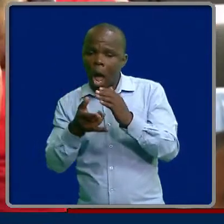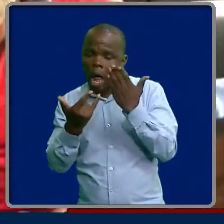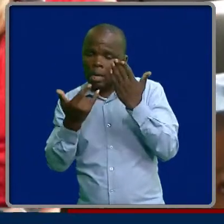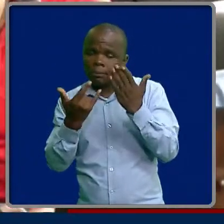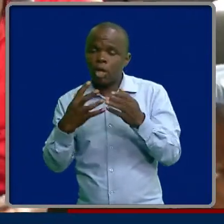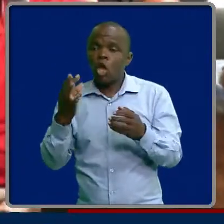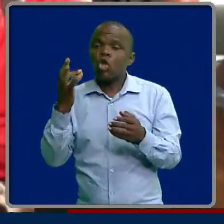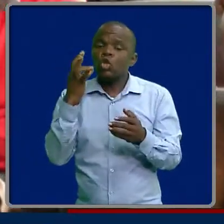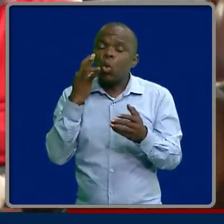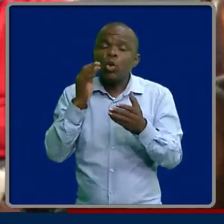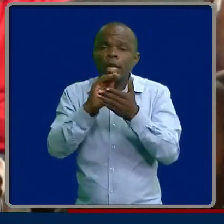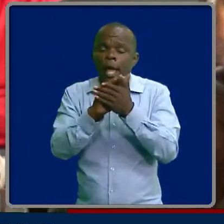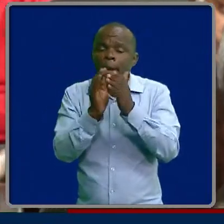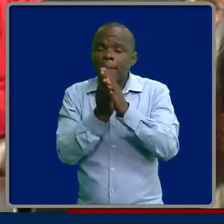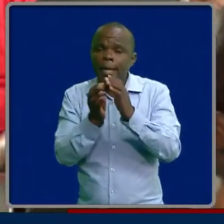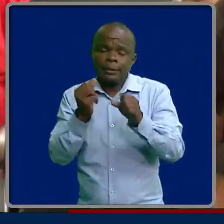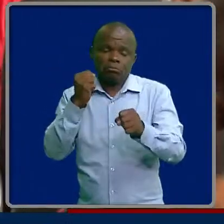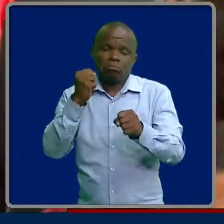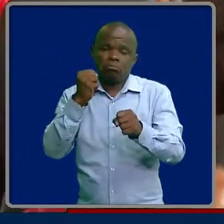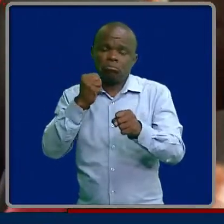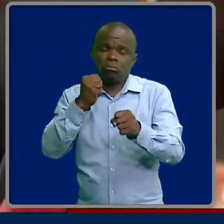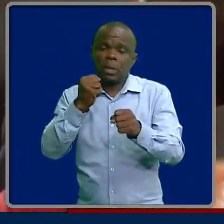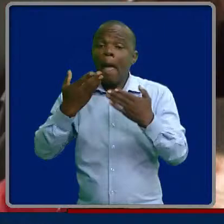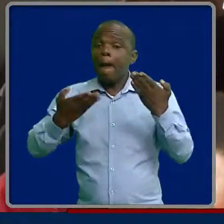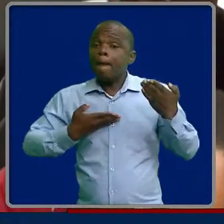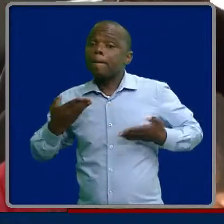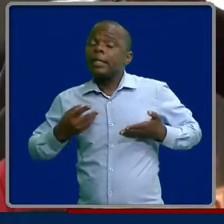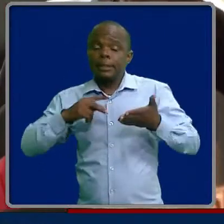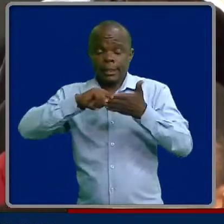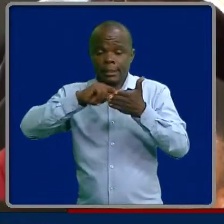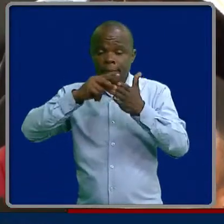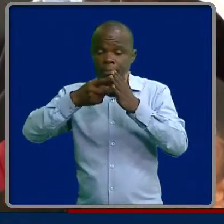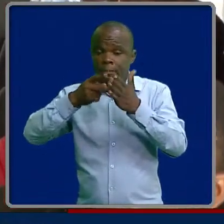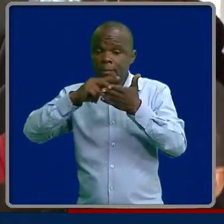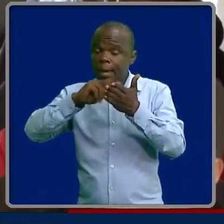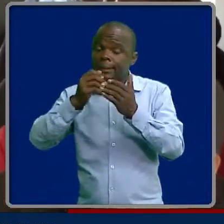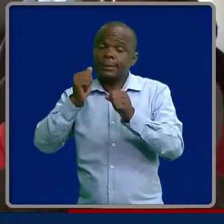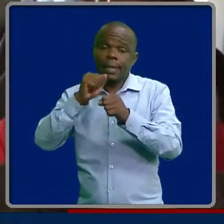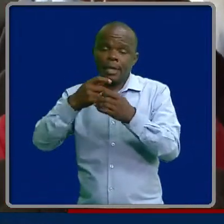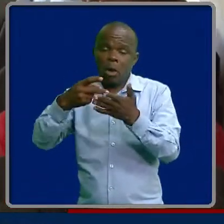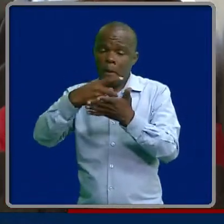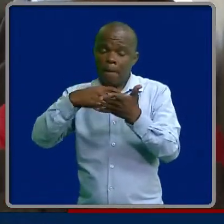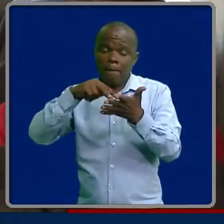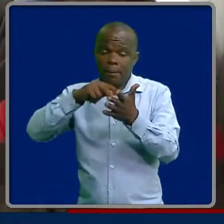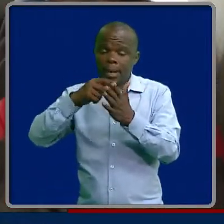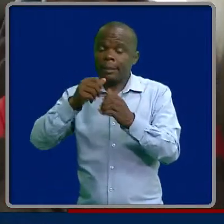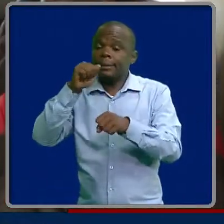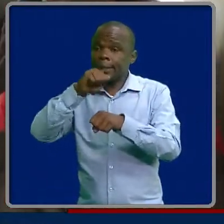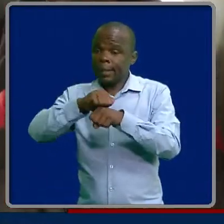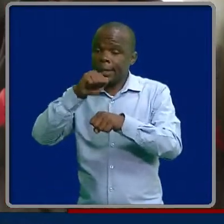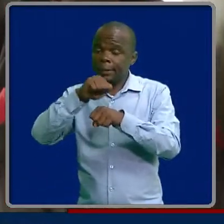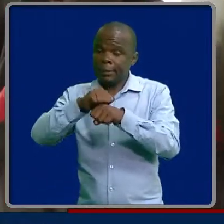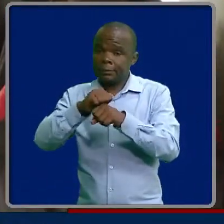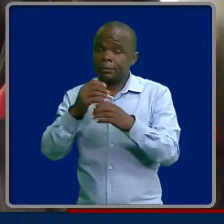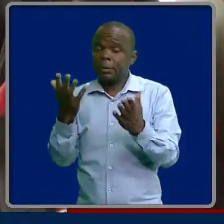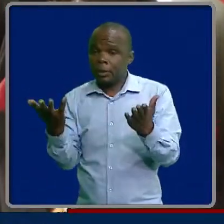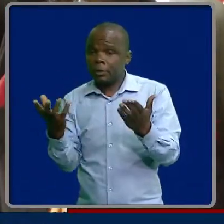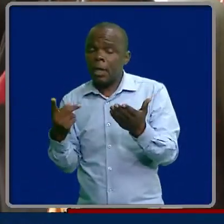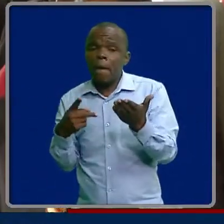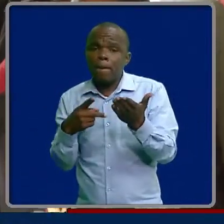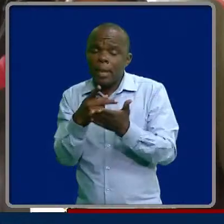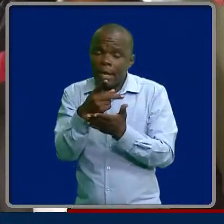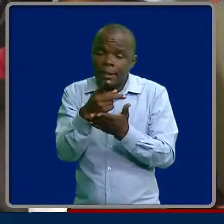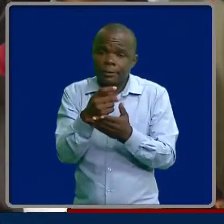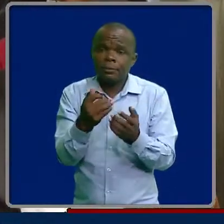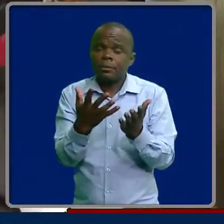JLA says the support received by the youth from the fund does not require collateral, and the repayment period can range from 1 to